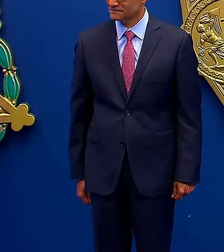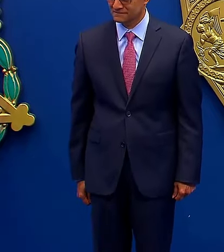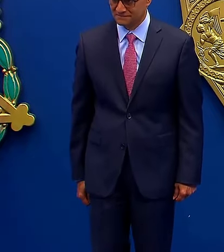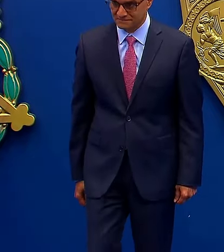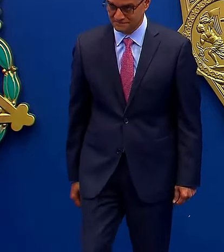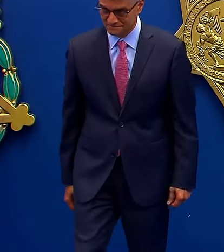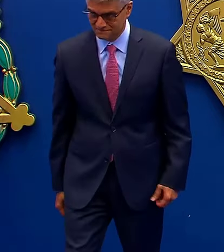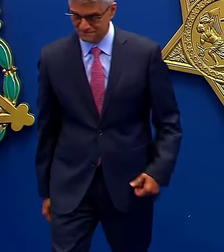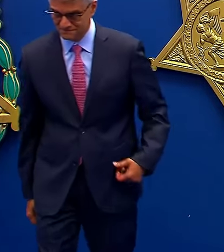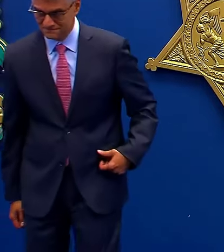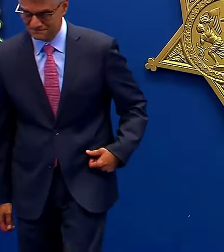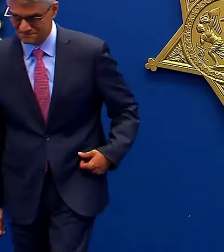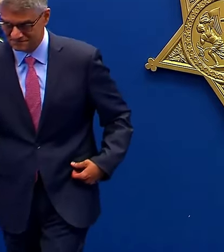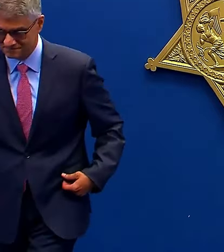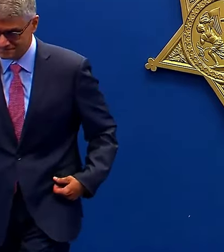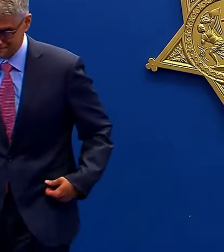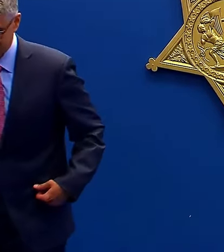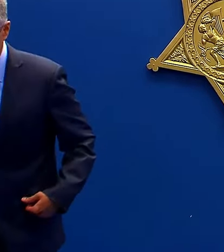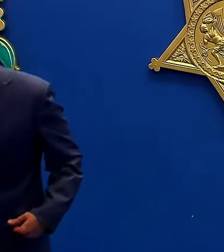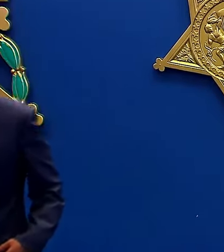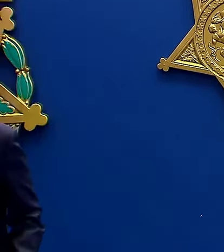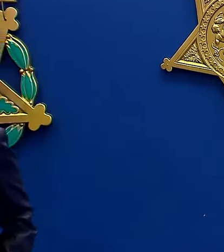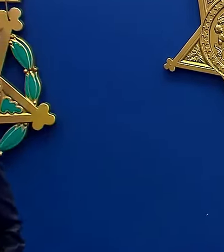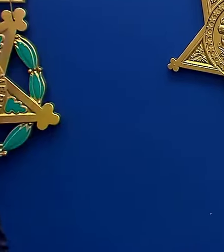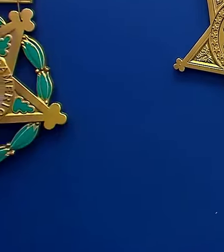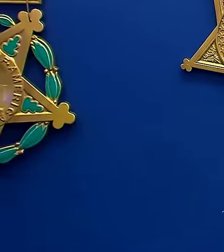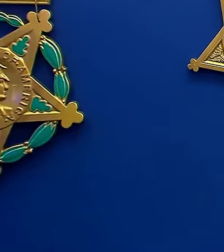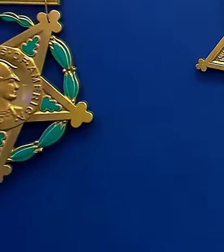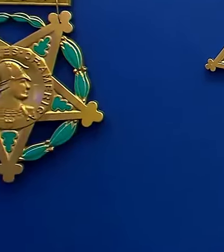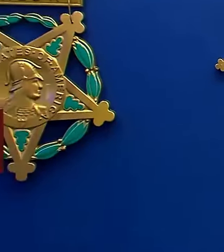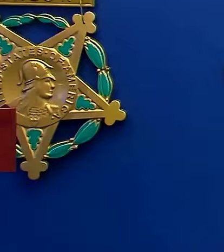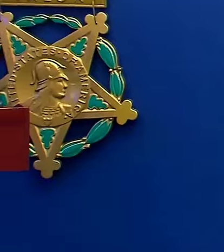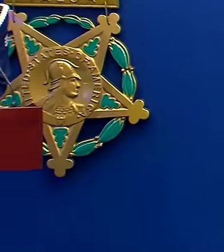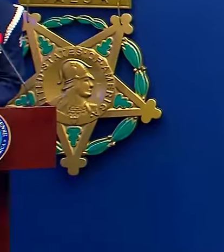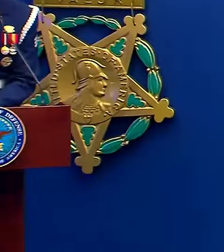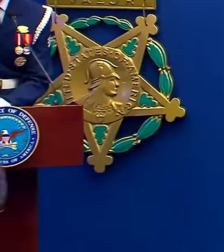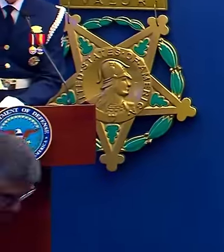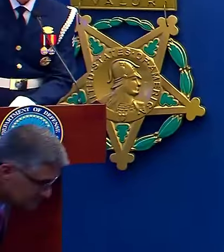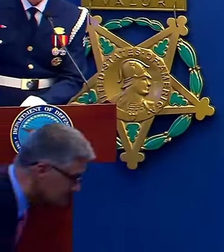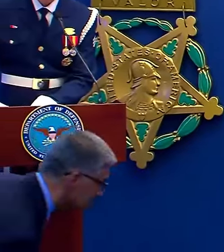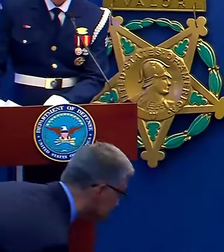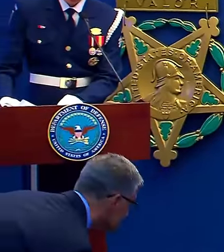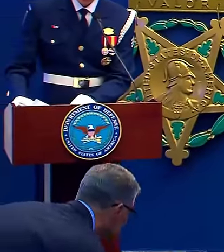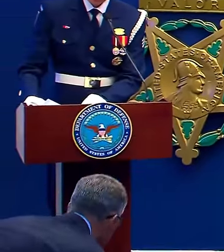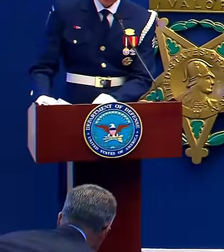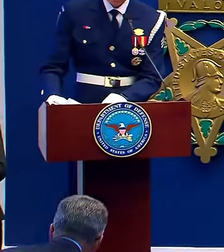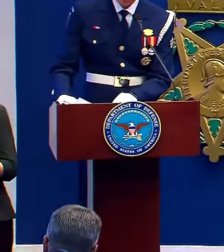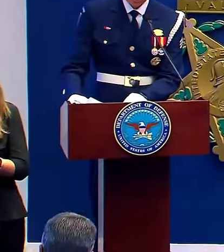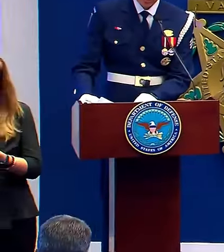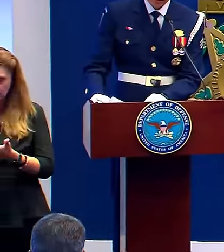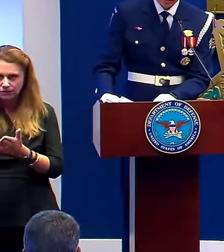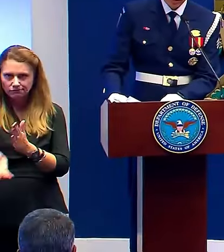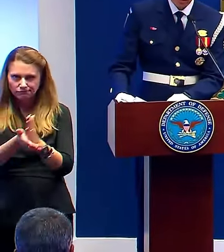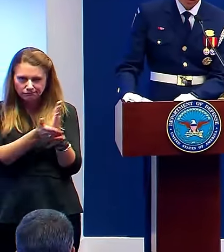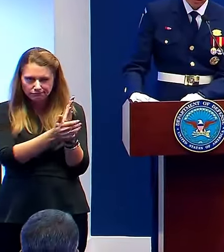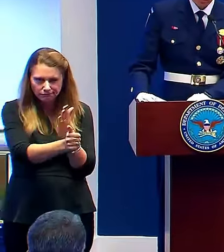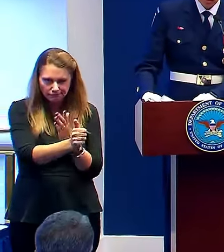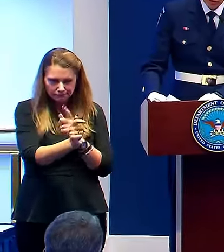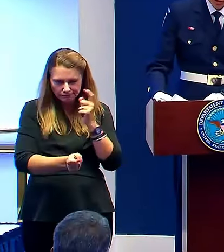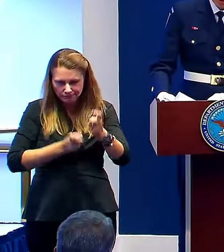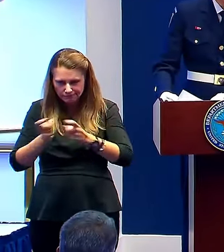Spirit of Hope Award is an emblem of character, integrity, and statesmanship. The seven honorees that we recognize